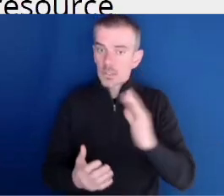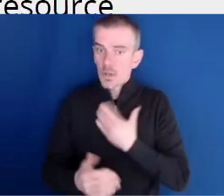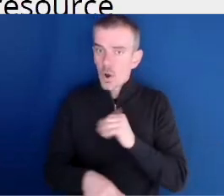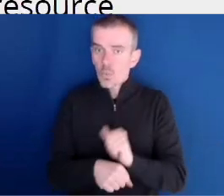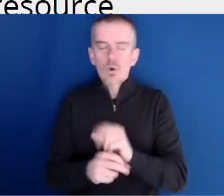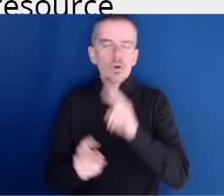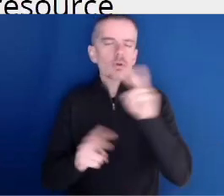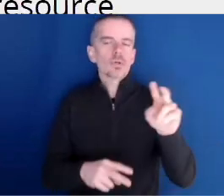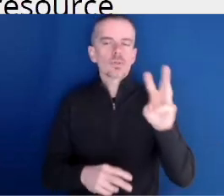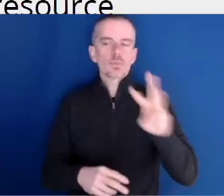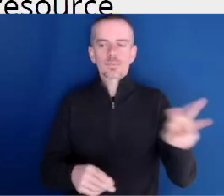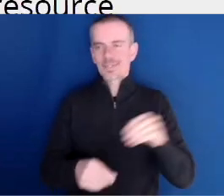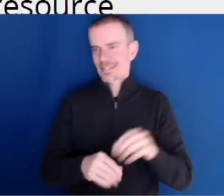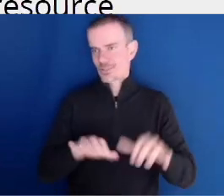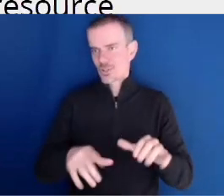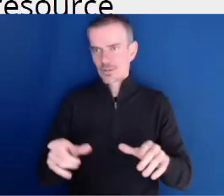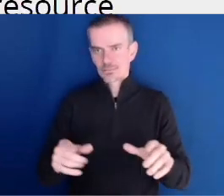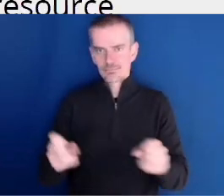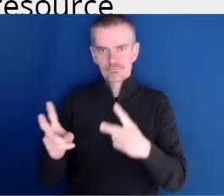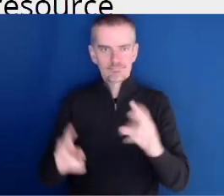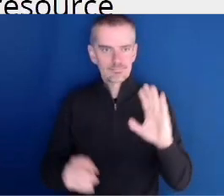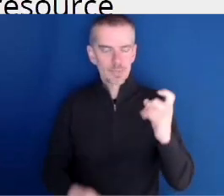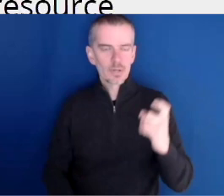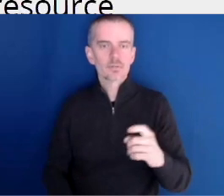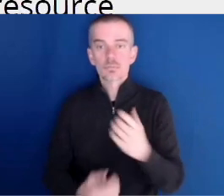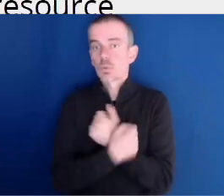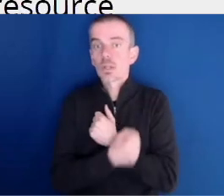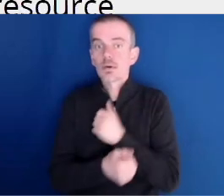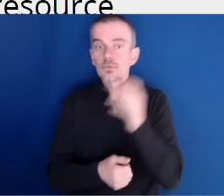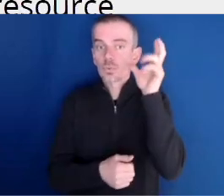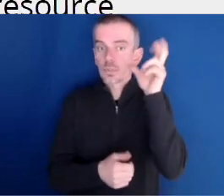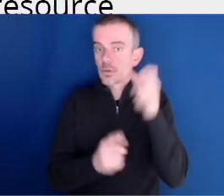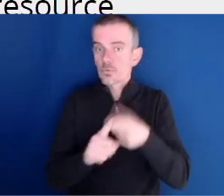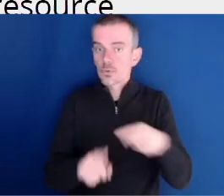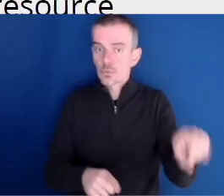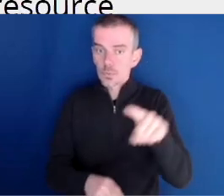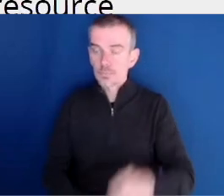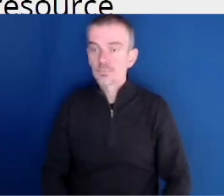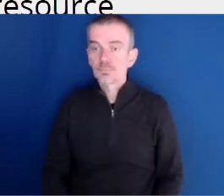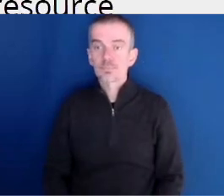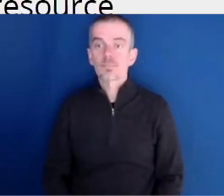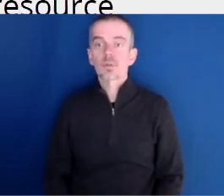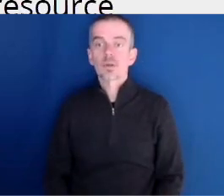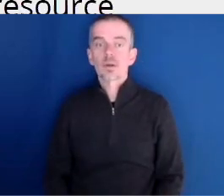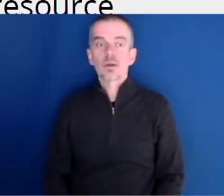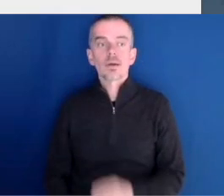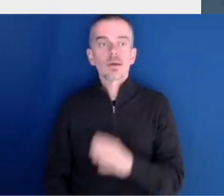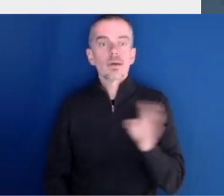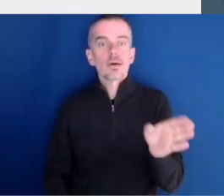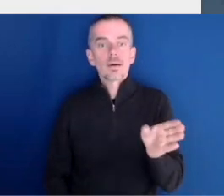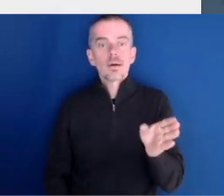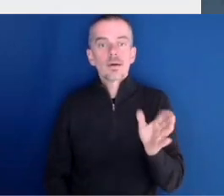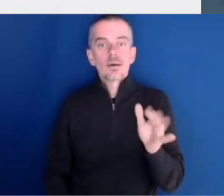websites that Emily is putting in the chat box. We'd love to hear from you. We can head over to the next